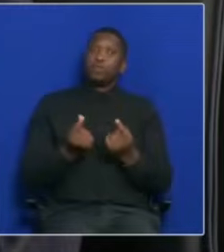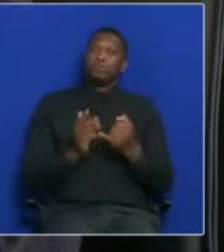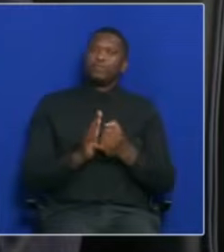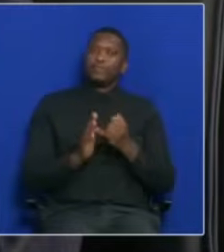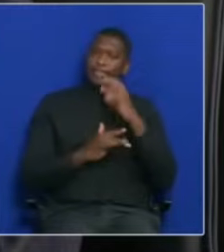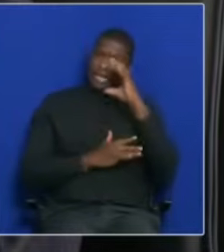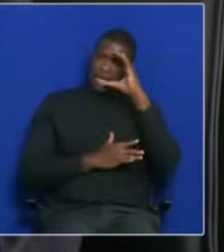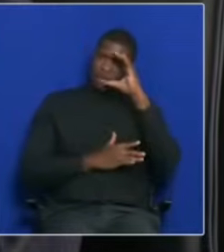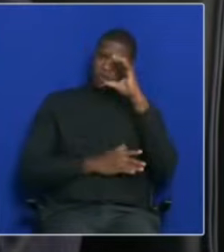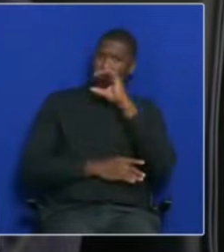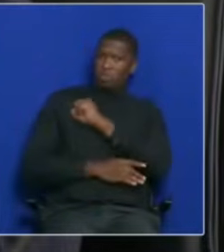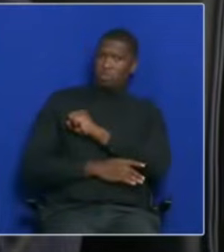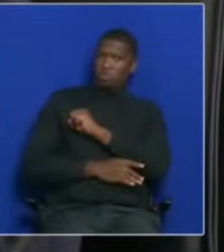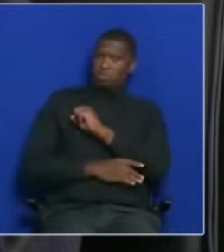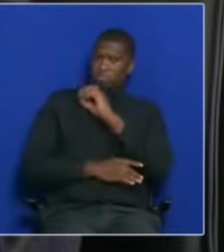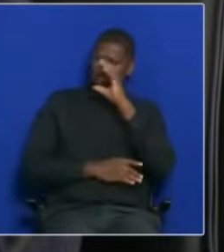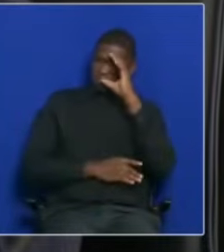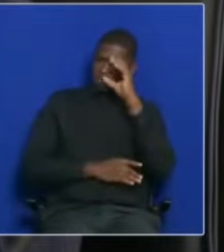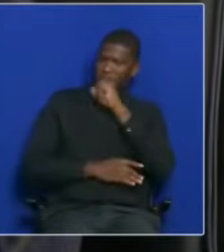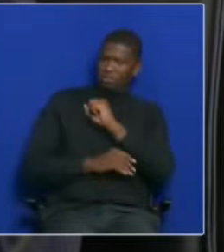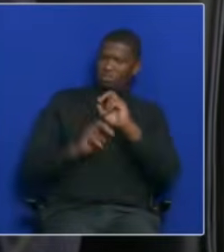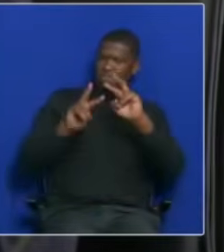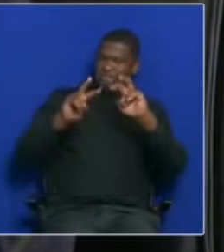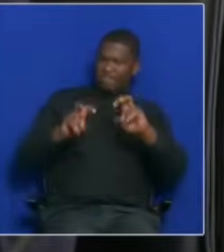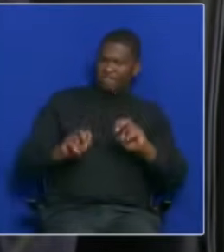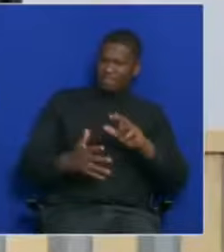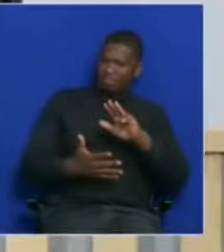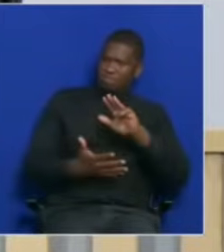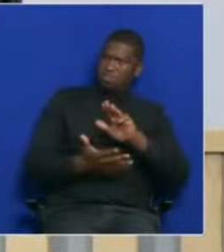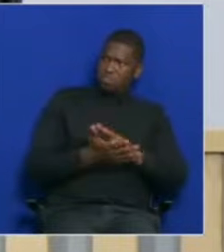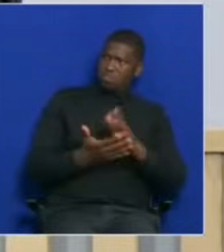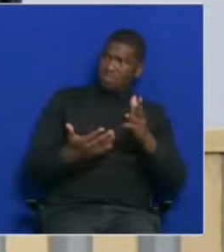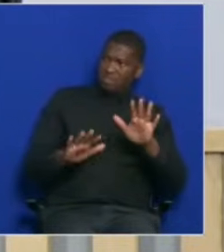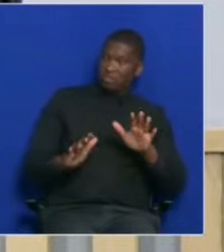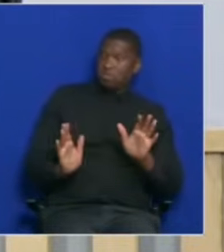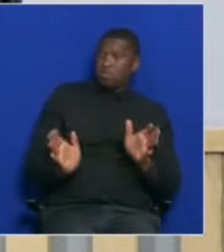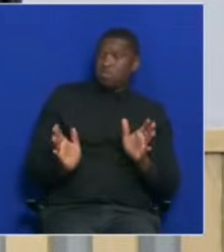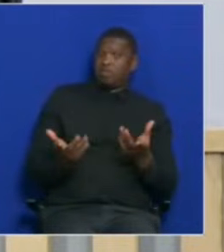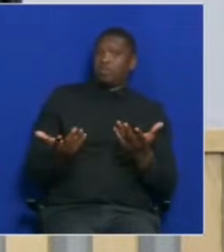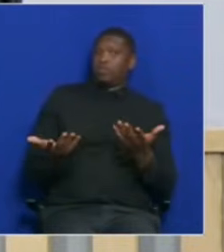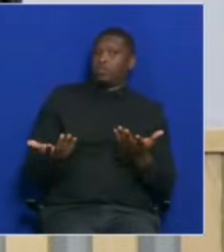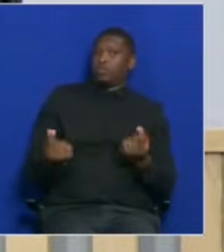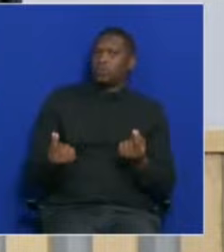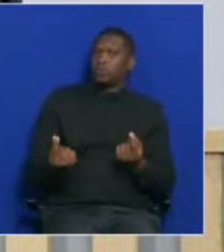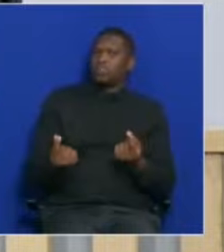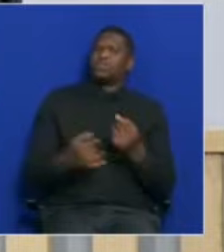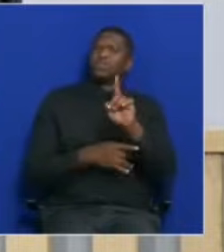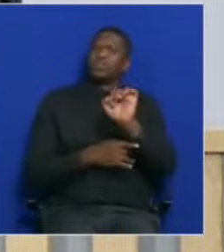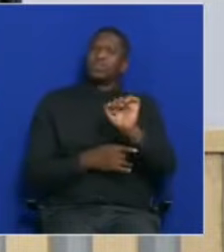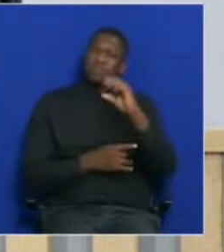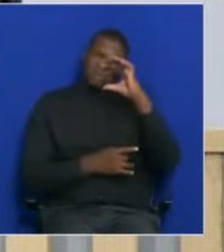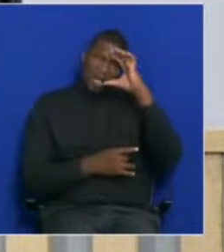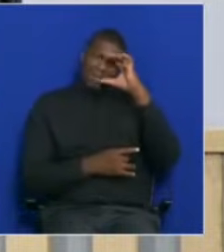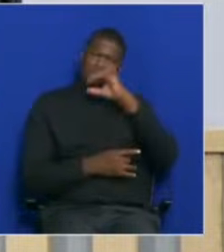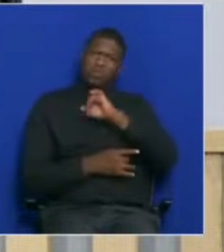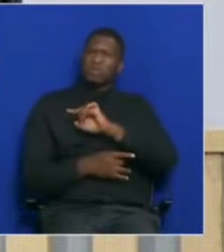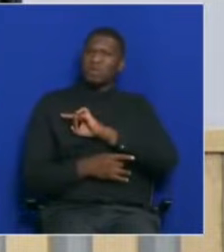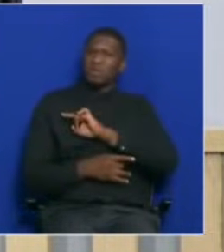the investigation was authorized. That is correct. Why did you make that assumption and not check